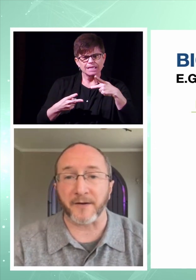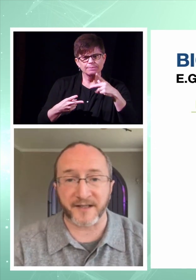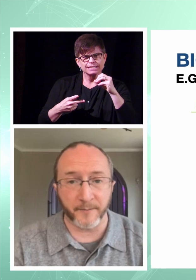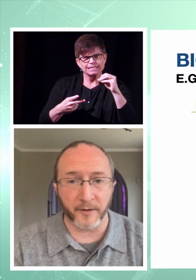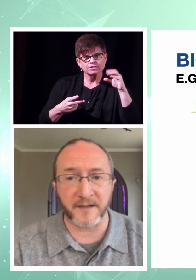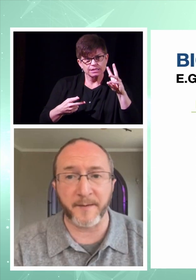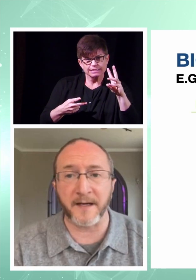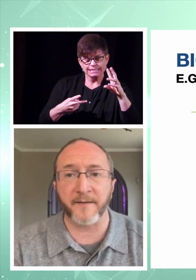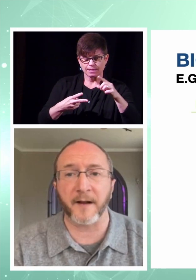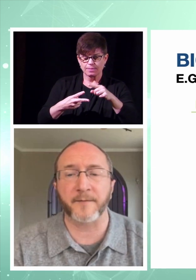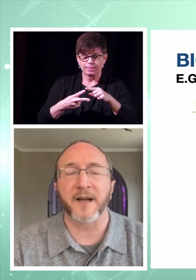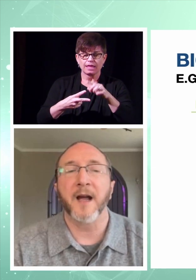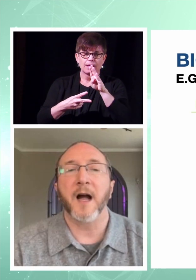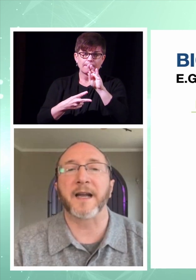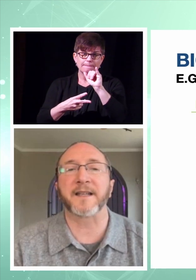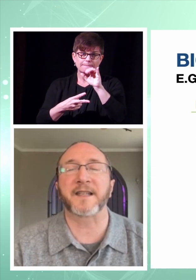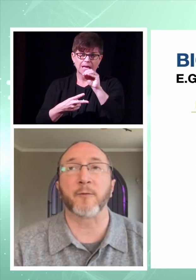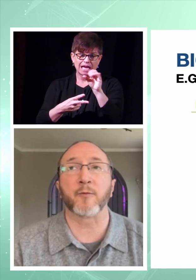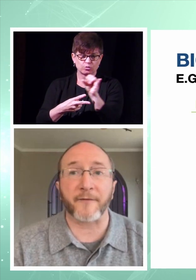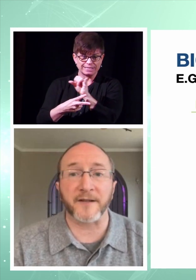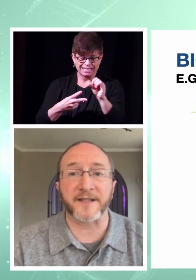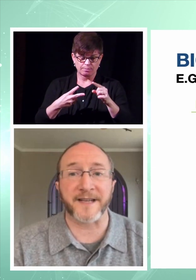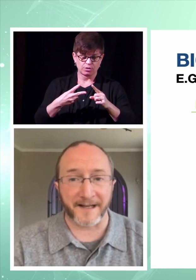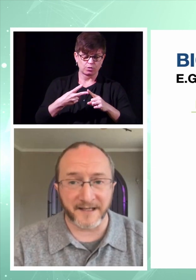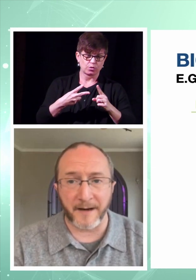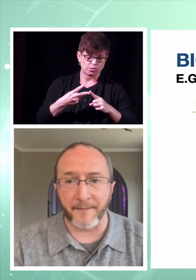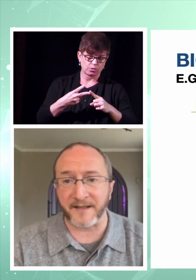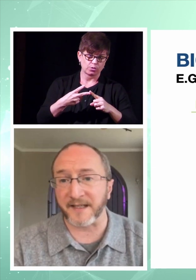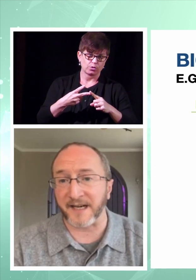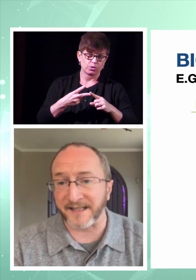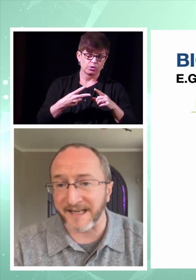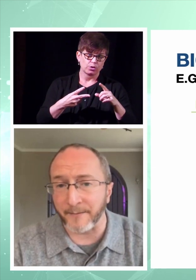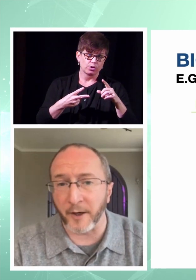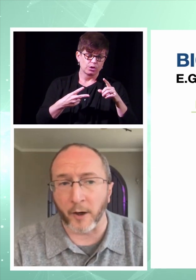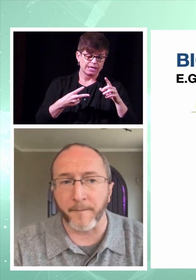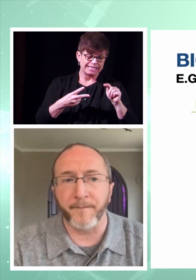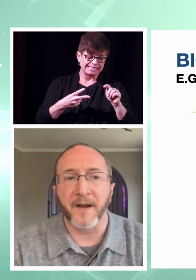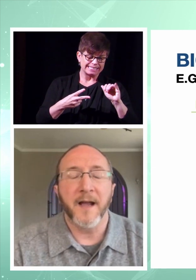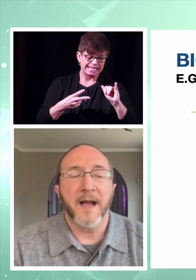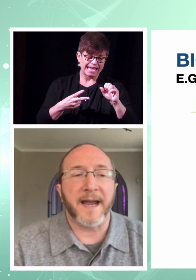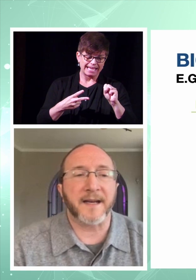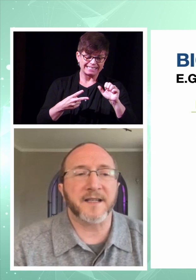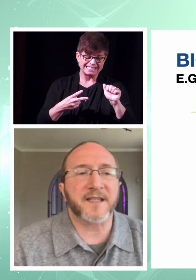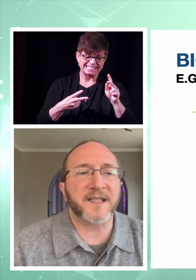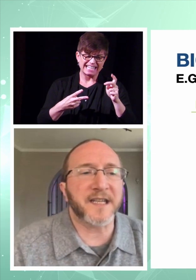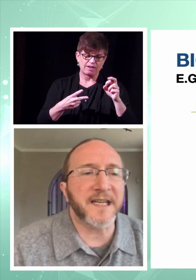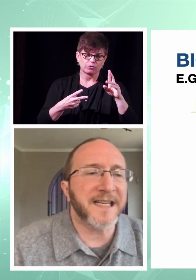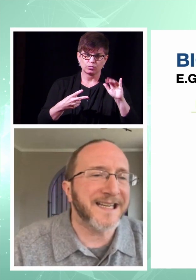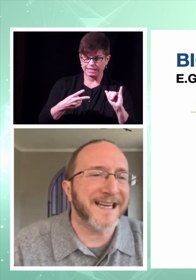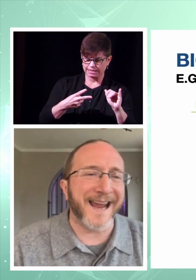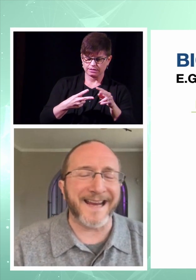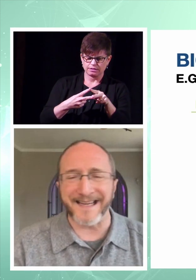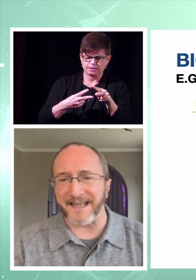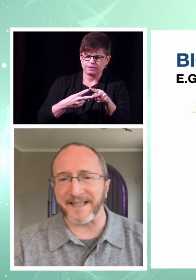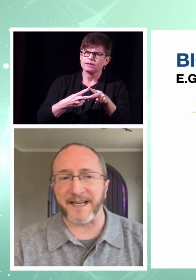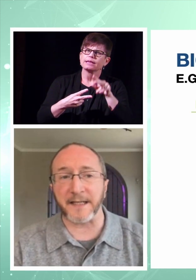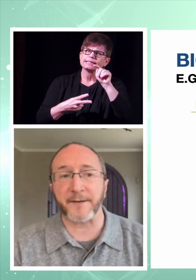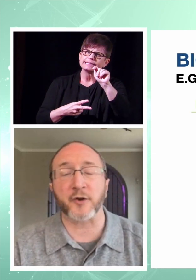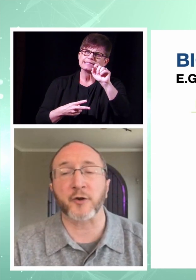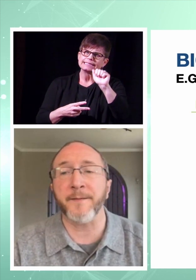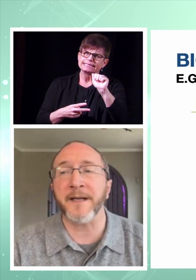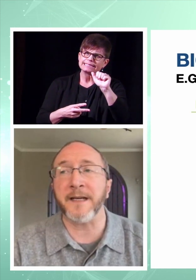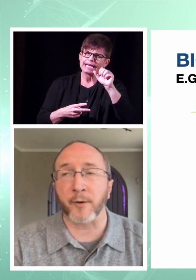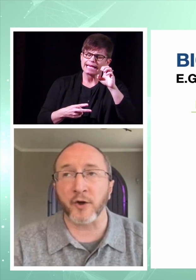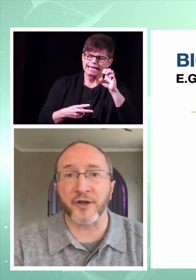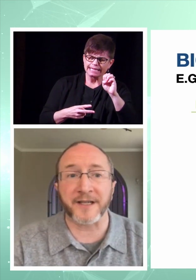the biosimilar that's being developed against the reference natalizumab, that's the Tysabri arm. And TEAE stands